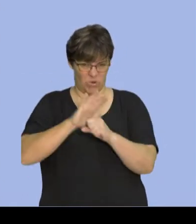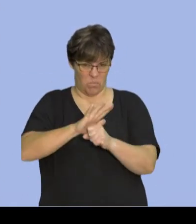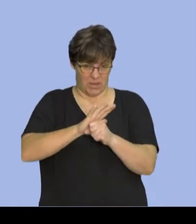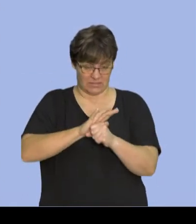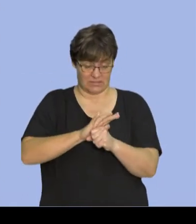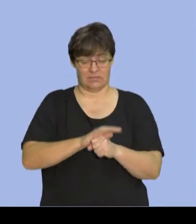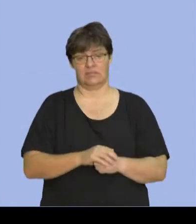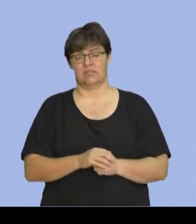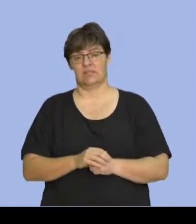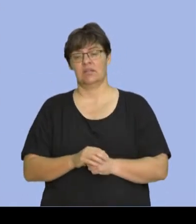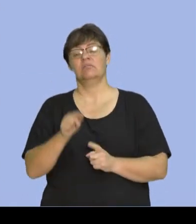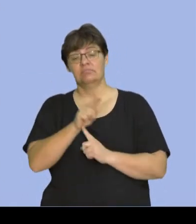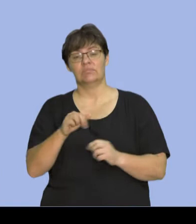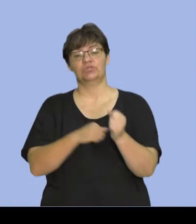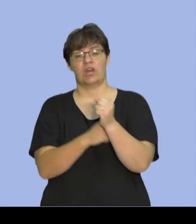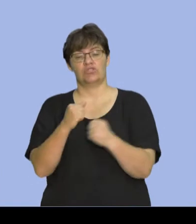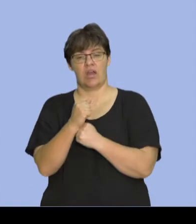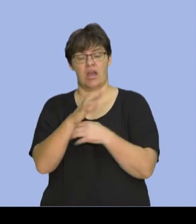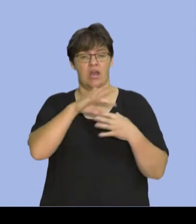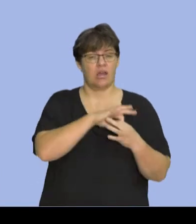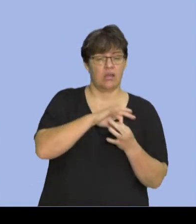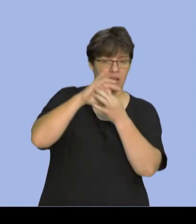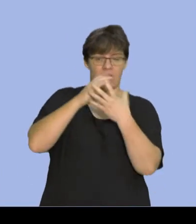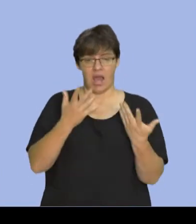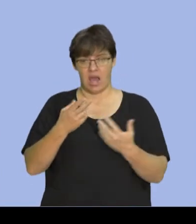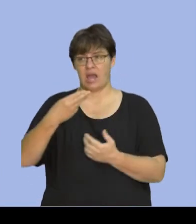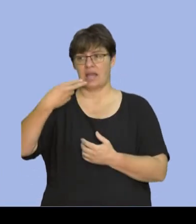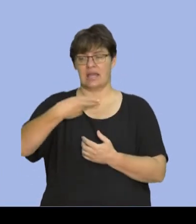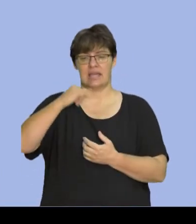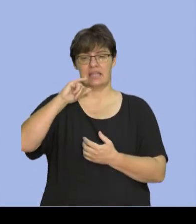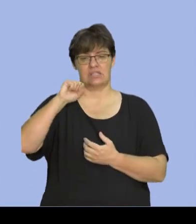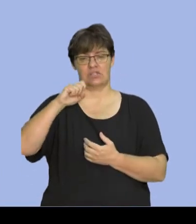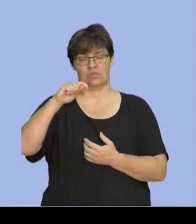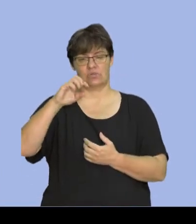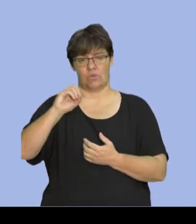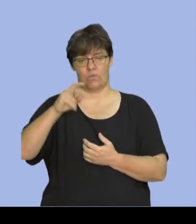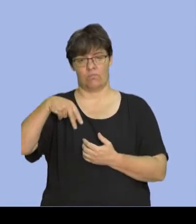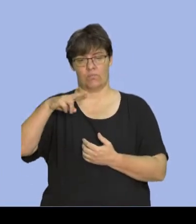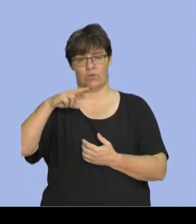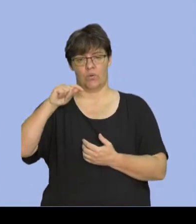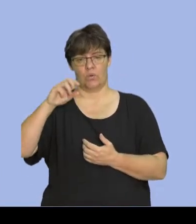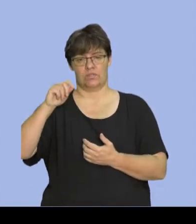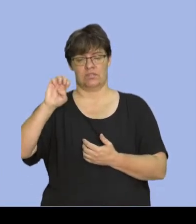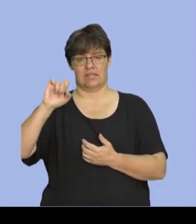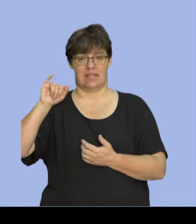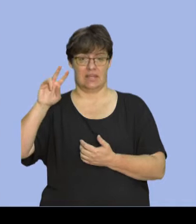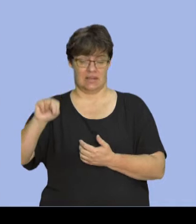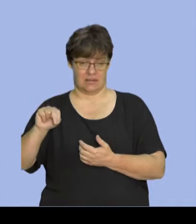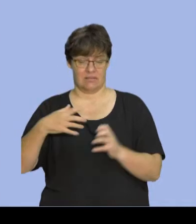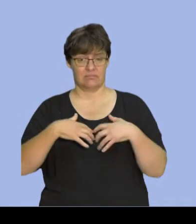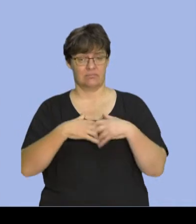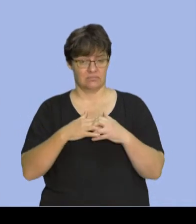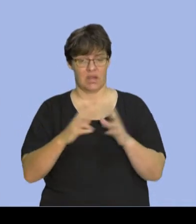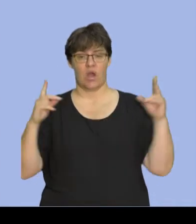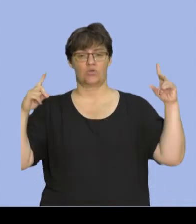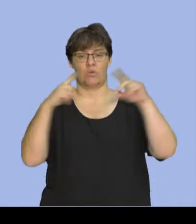structures essentially are held together by a histone protein, and they form what we know as complex